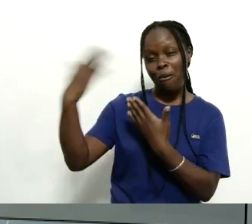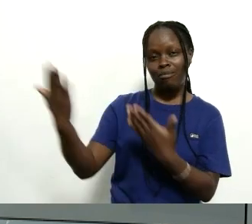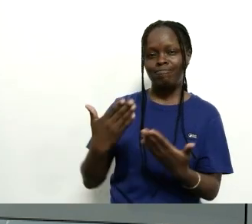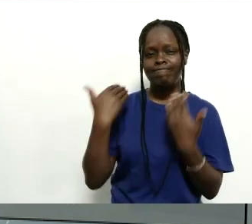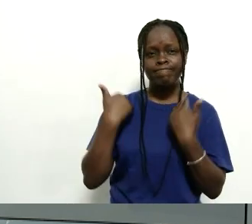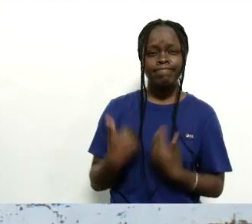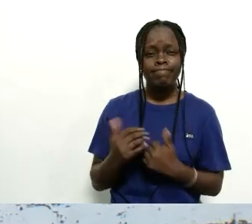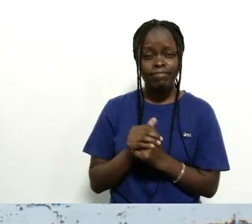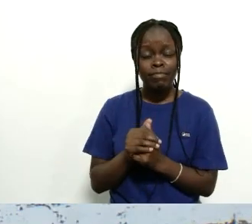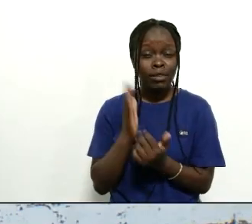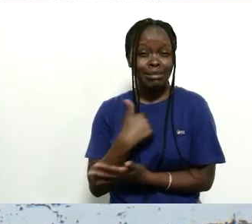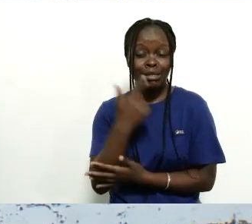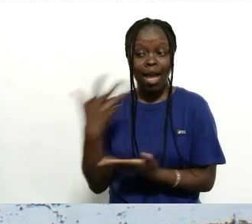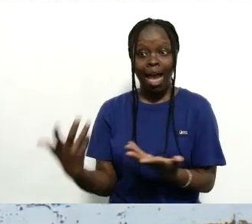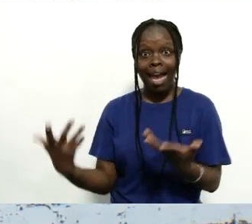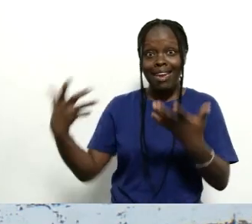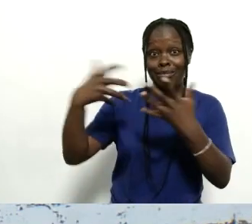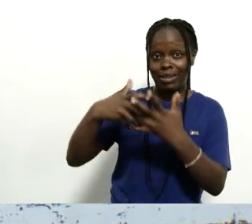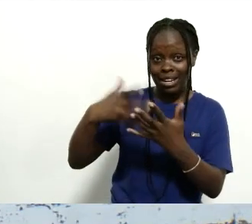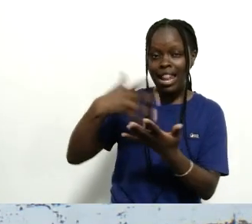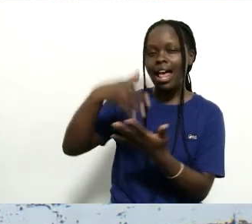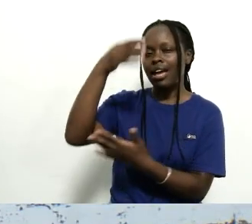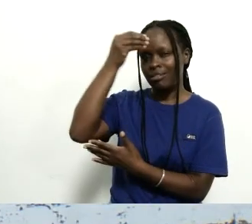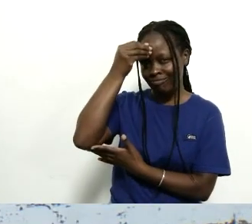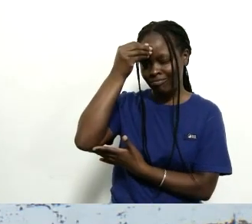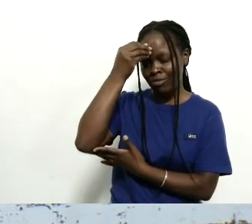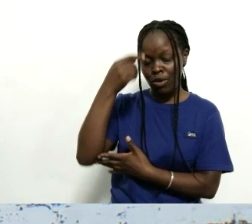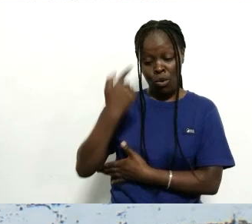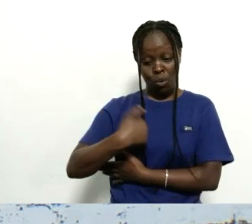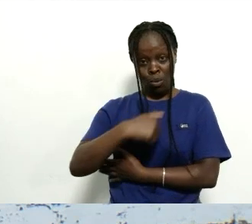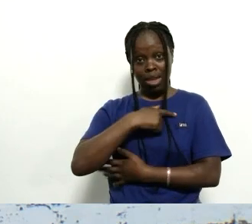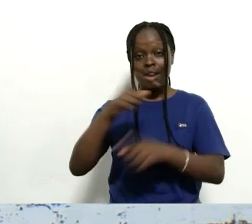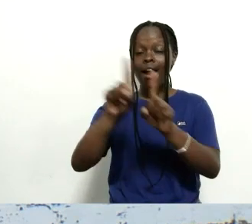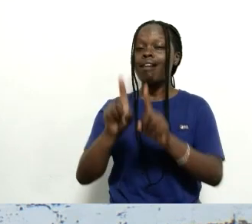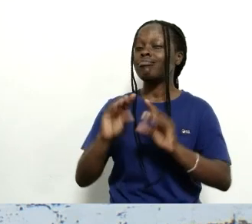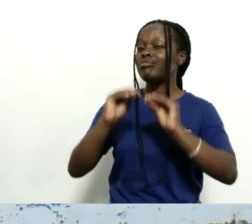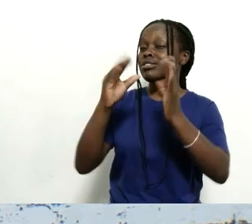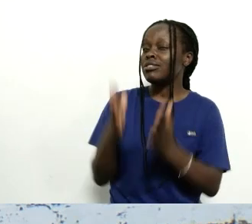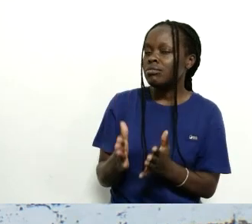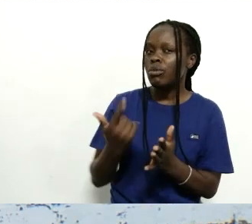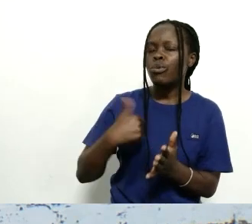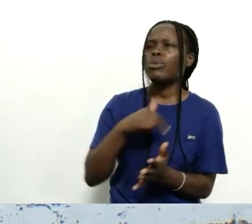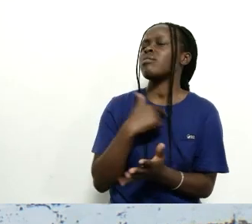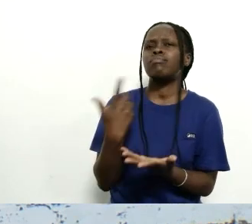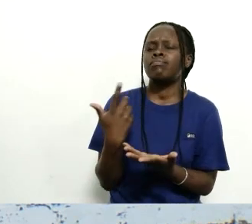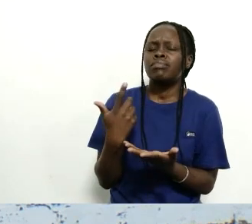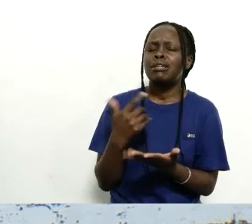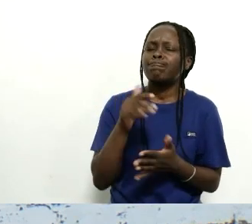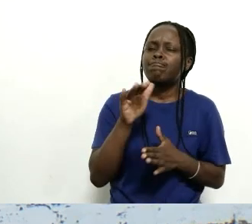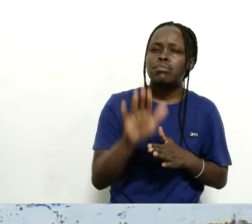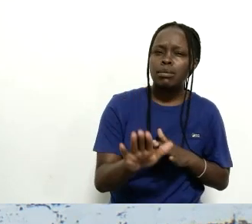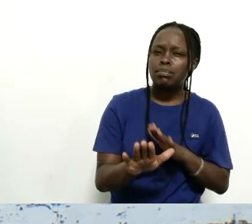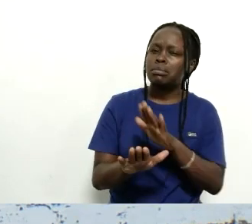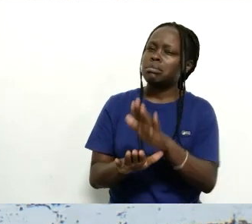edition. Let me say hybrid learning. We as teachers, we are taking it